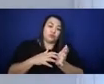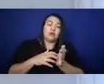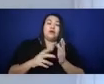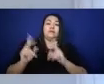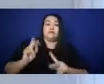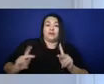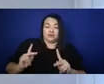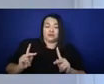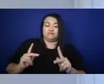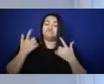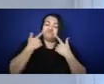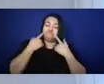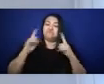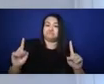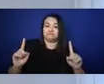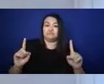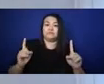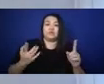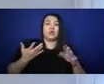at 212-6843.